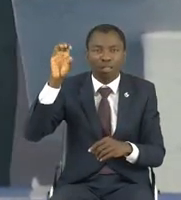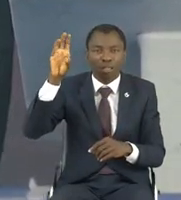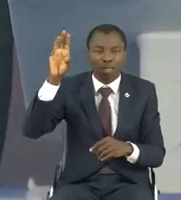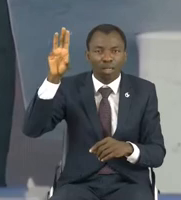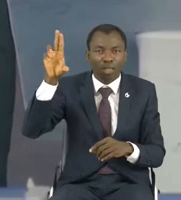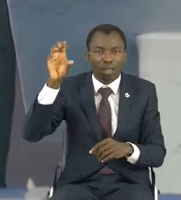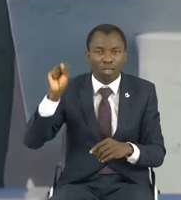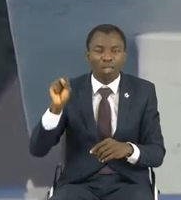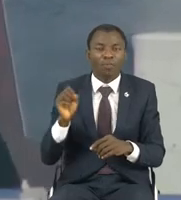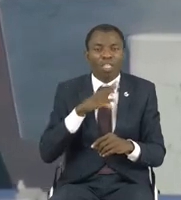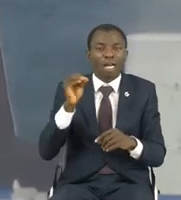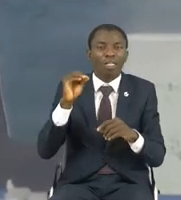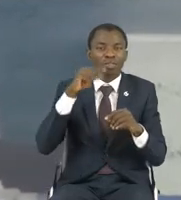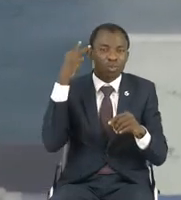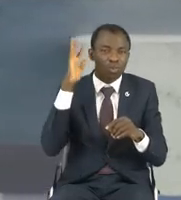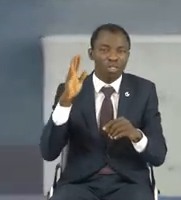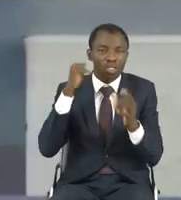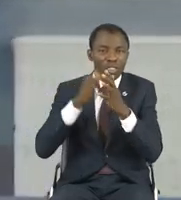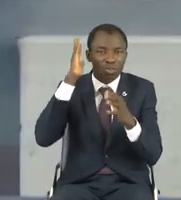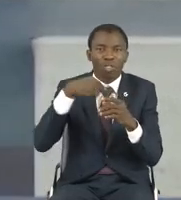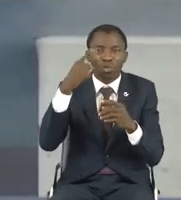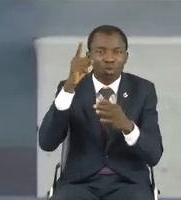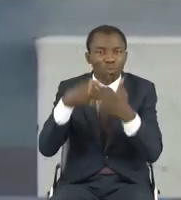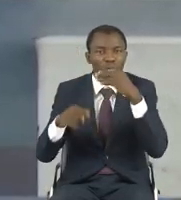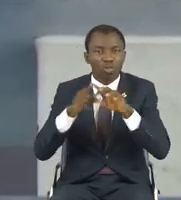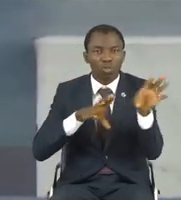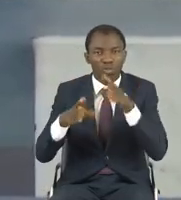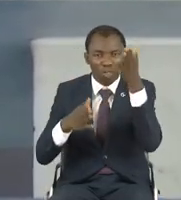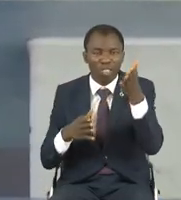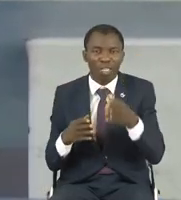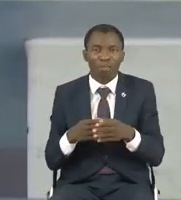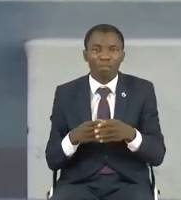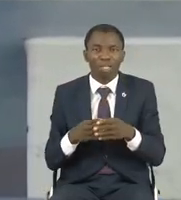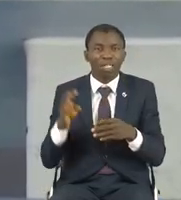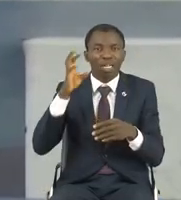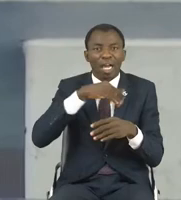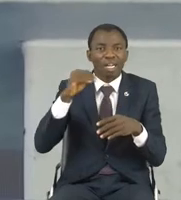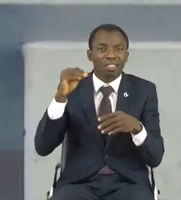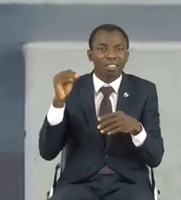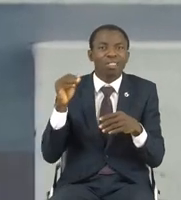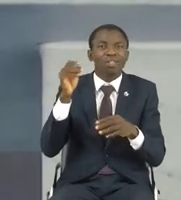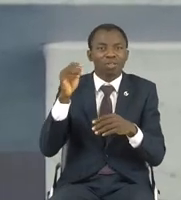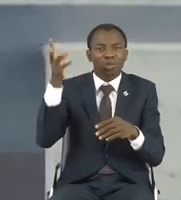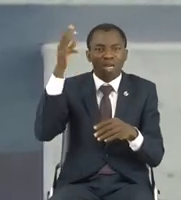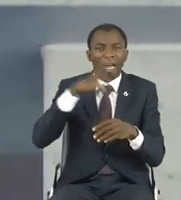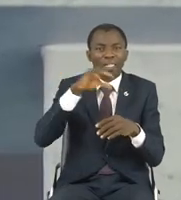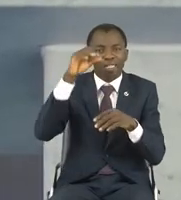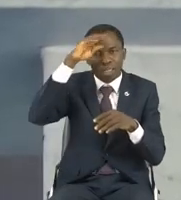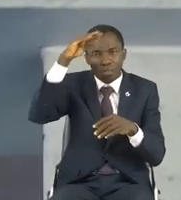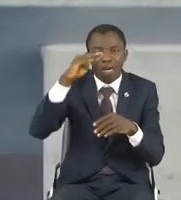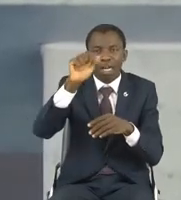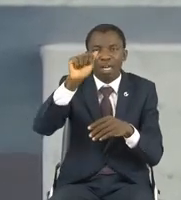Ananias. God was after him to do him good. And Ananias came there and said,